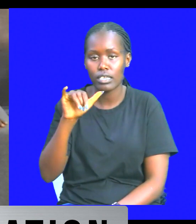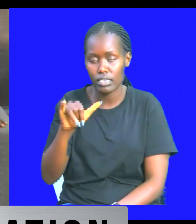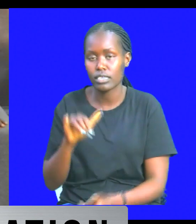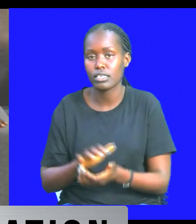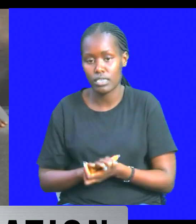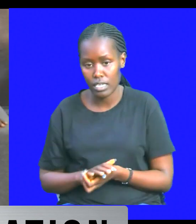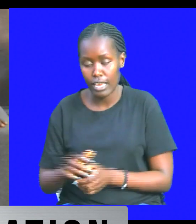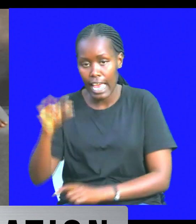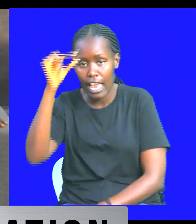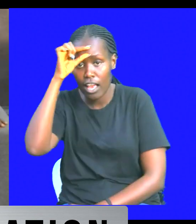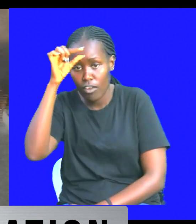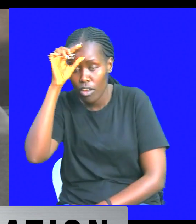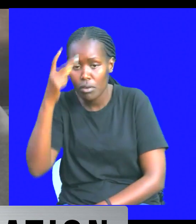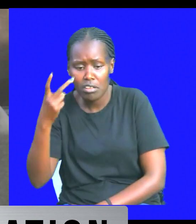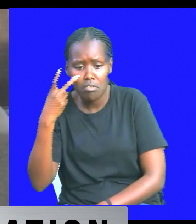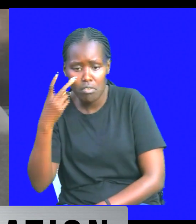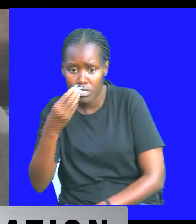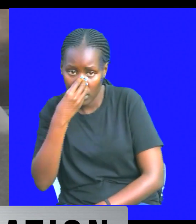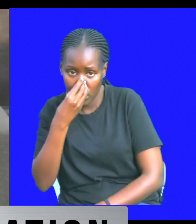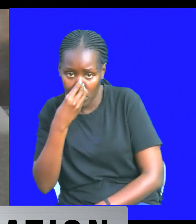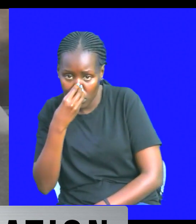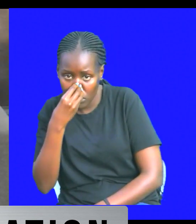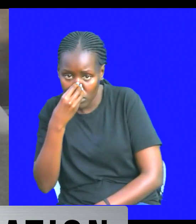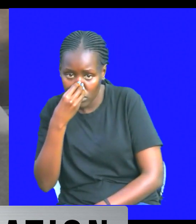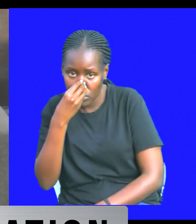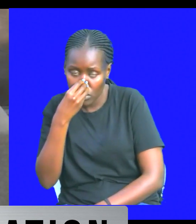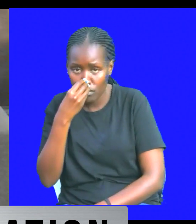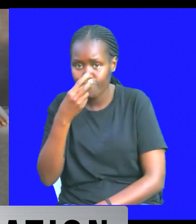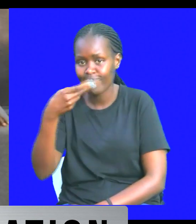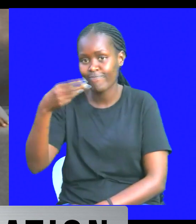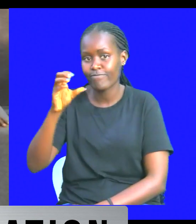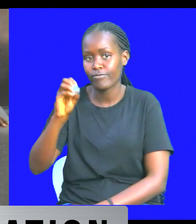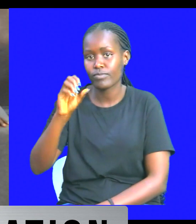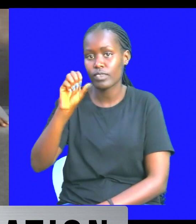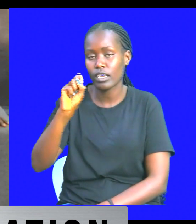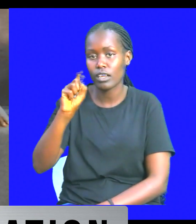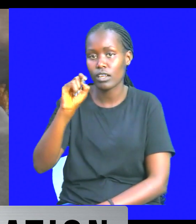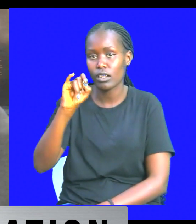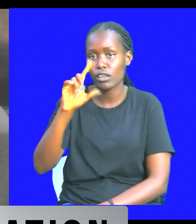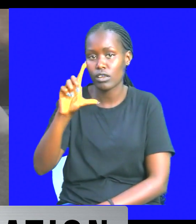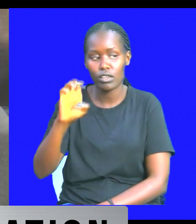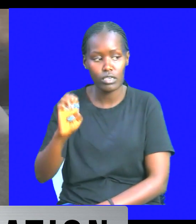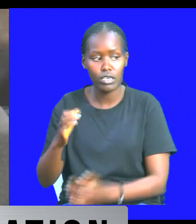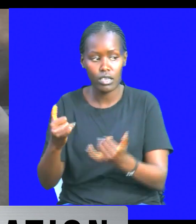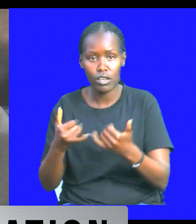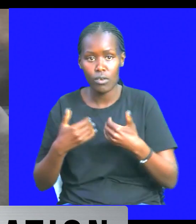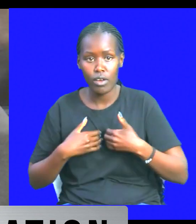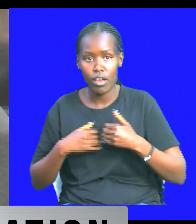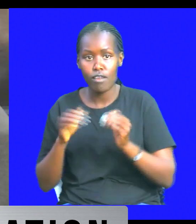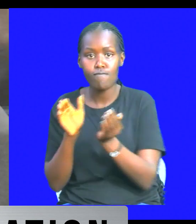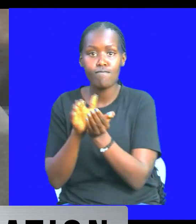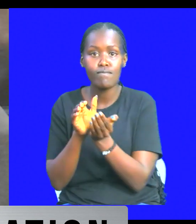austerity government. You have not seen a Ruto austerity person. He started and he said that there's going to be saving of 300